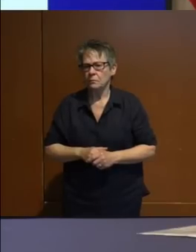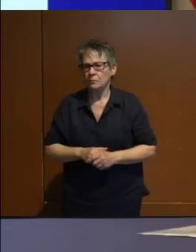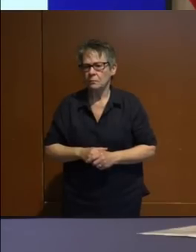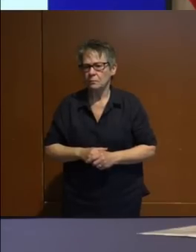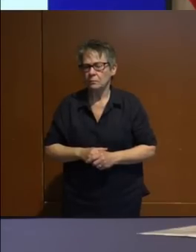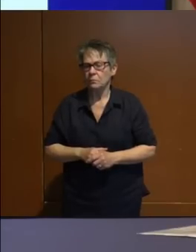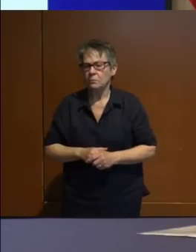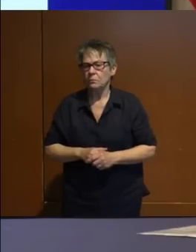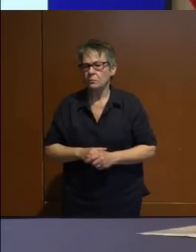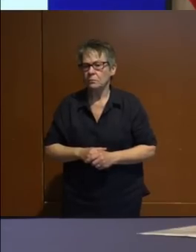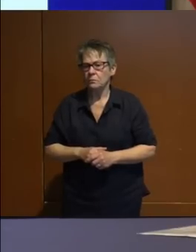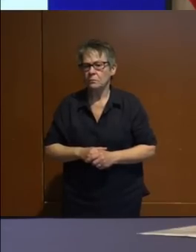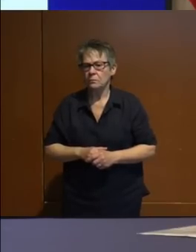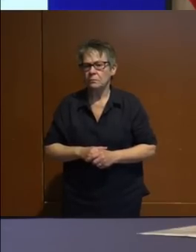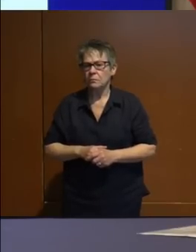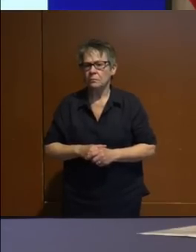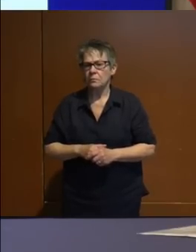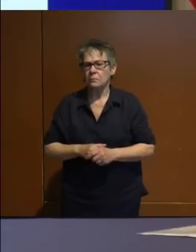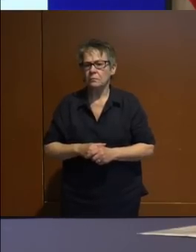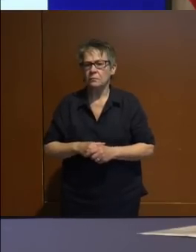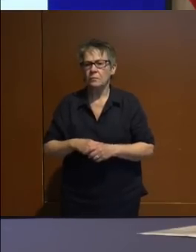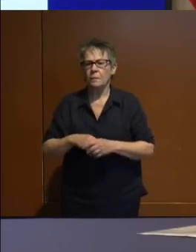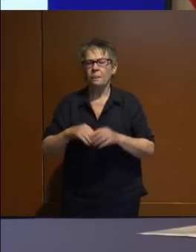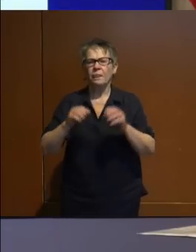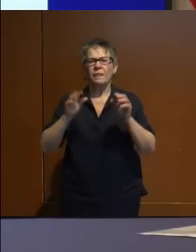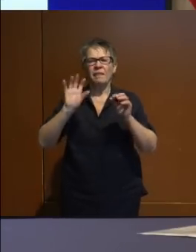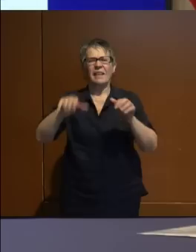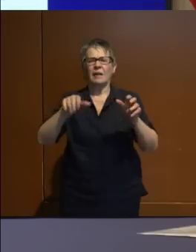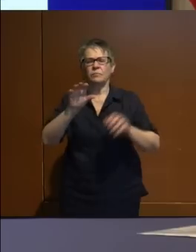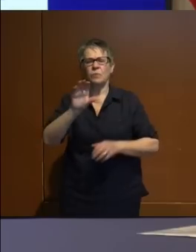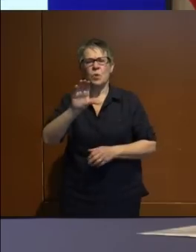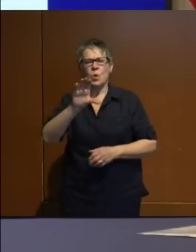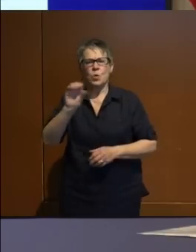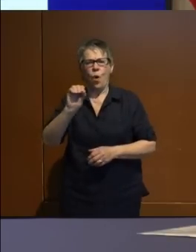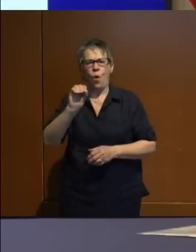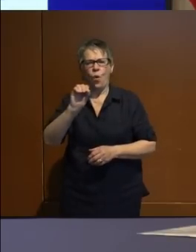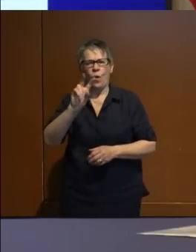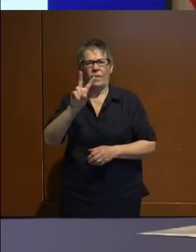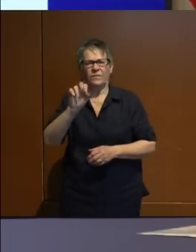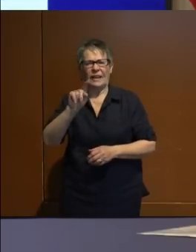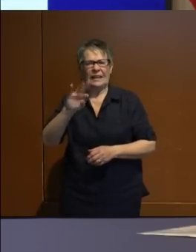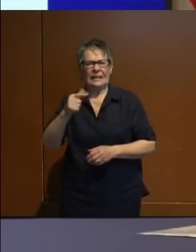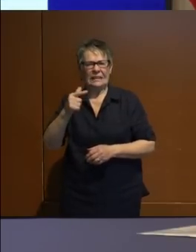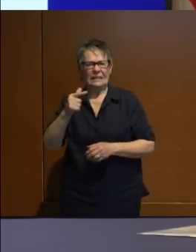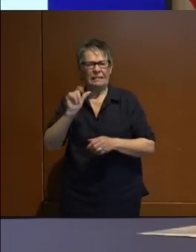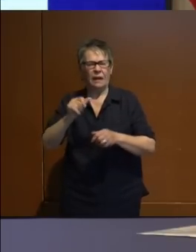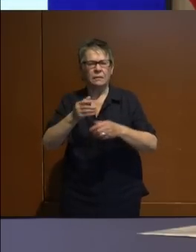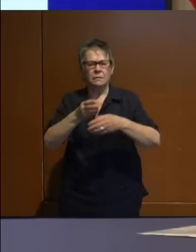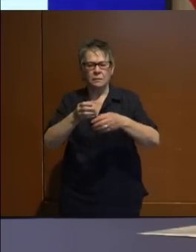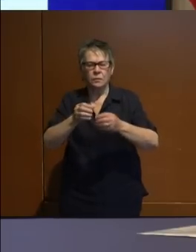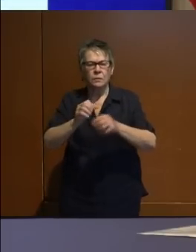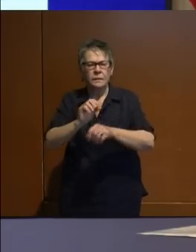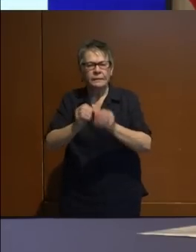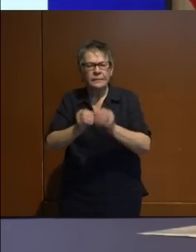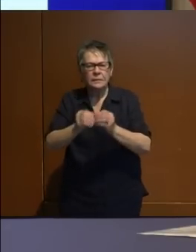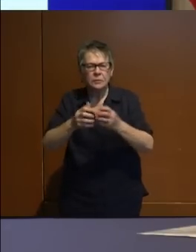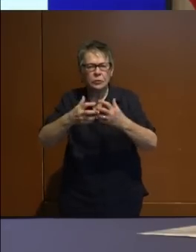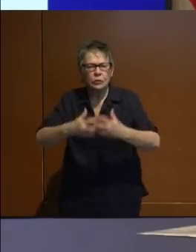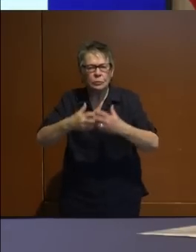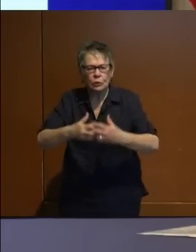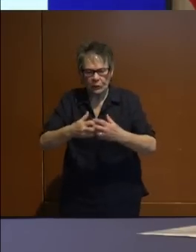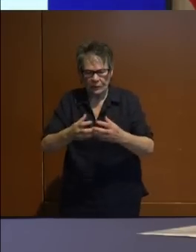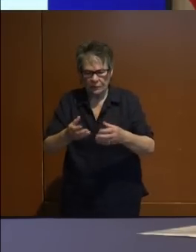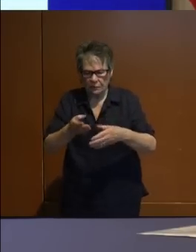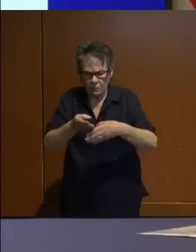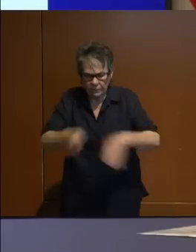from the national stockpile, the strategic reserve. Where else can we possibly get ventilators? Where